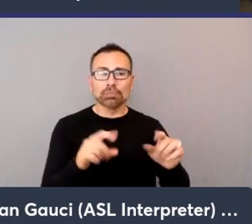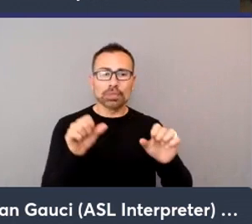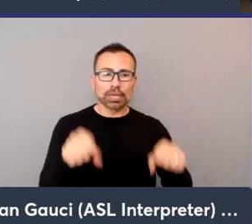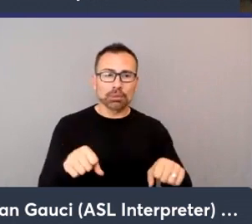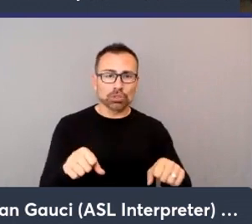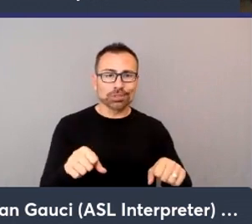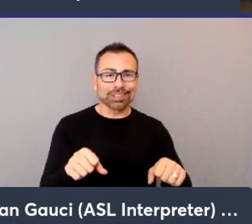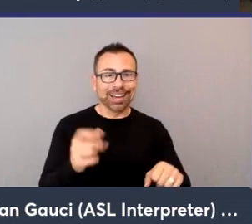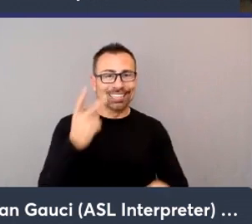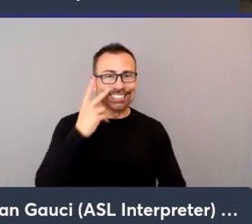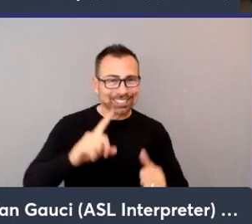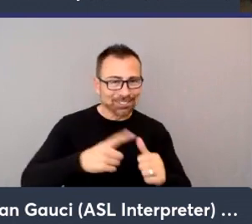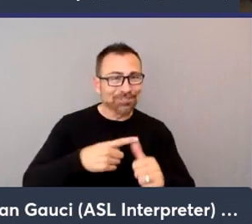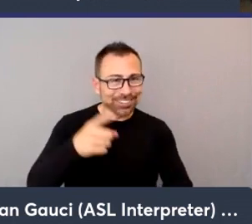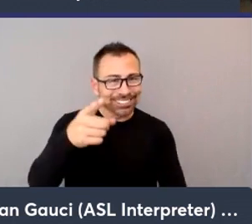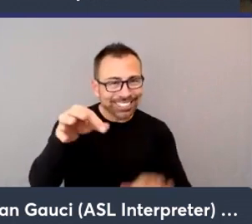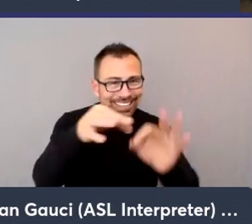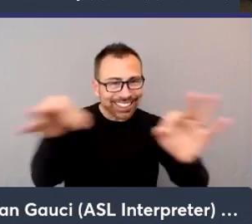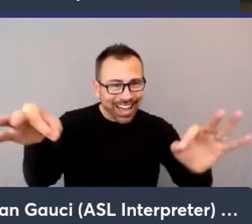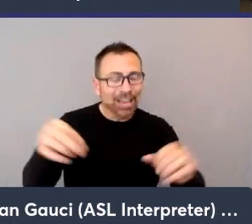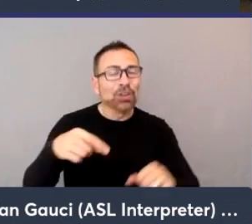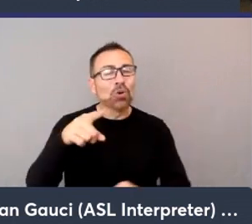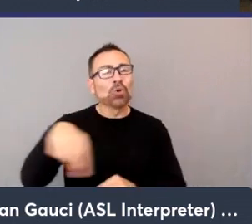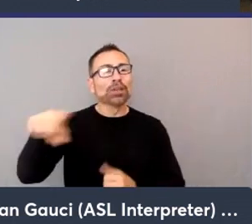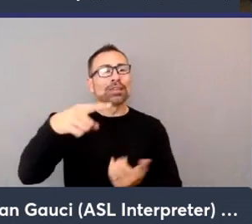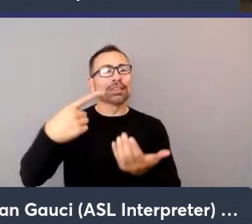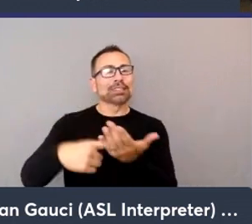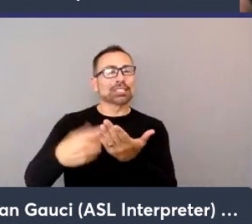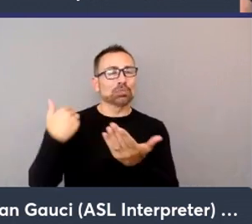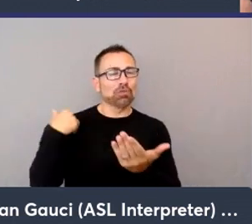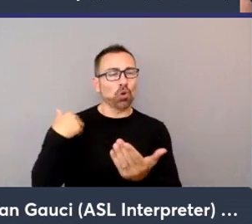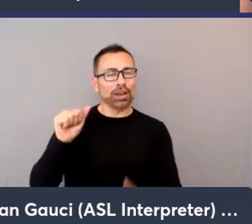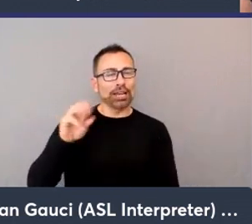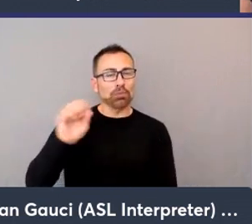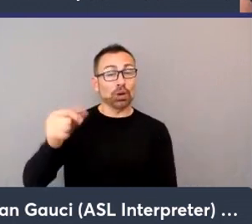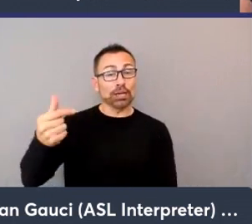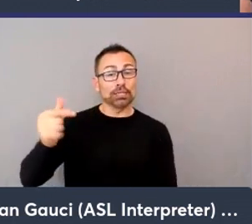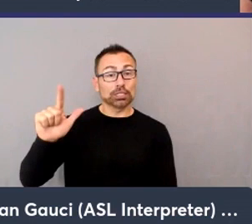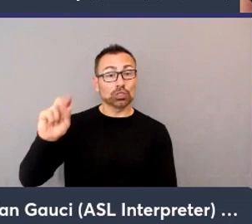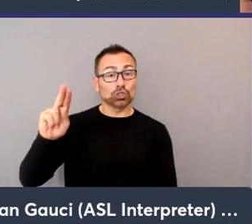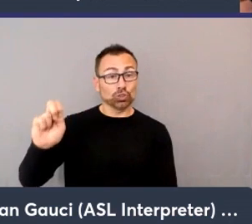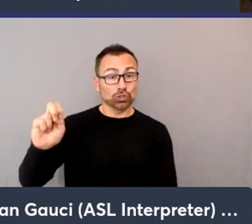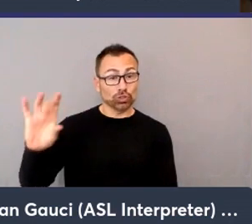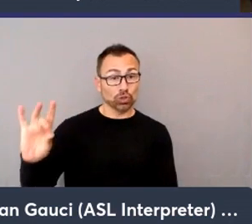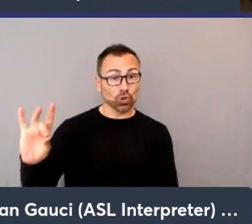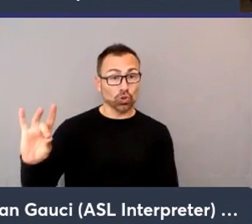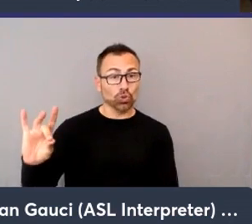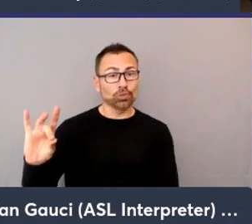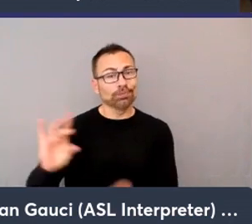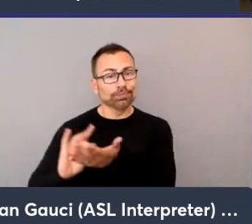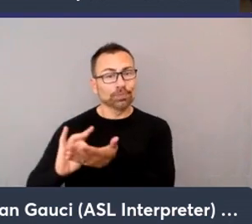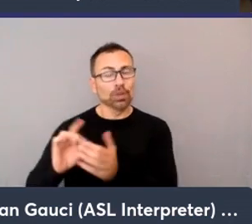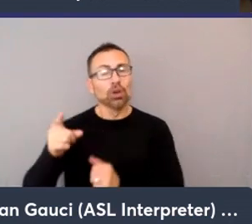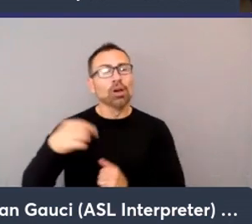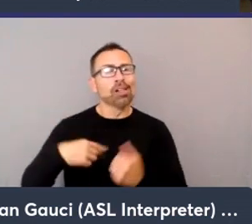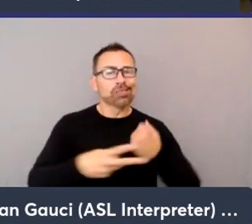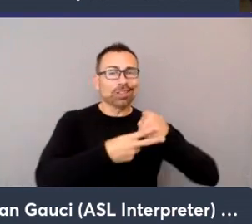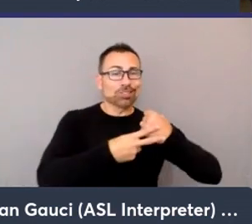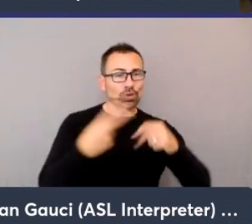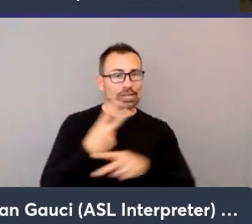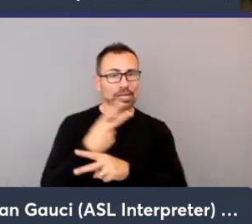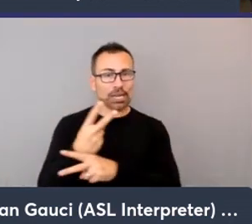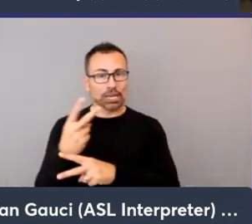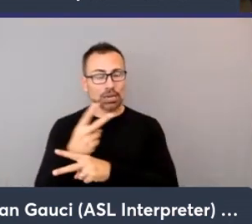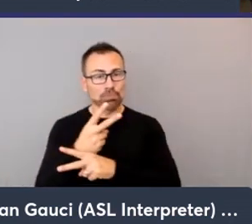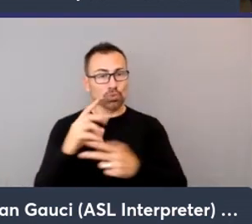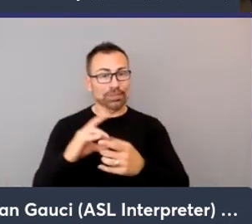line. We were talking about this with AWS Glue earlier too. Mm-hmm. Really, the storage and compute decoupling is led to a lot of innovations in a lot